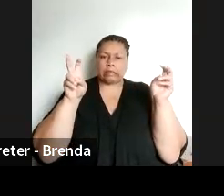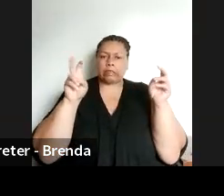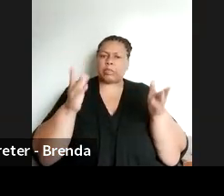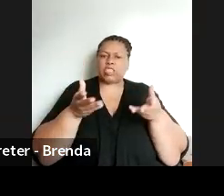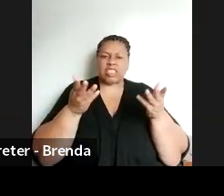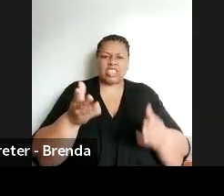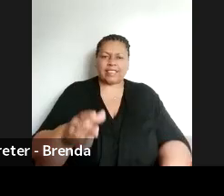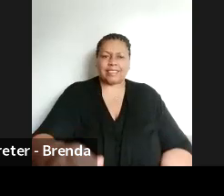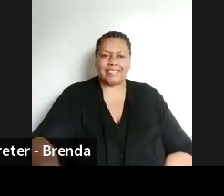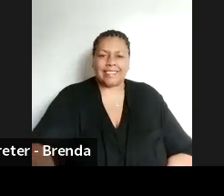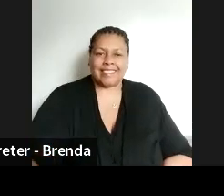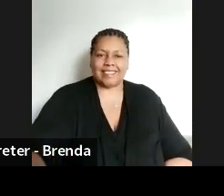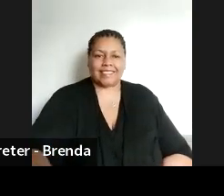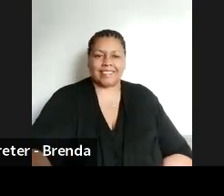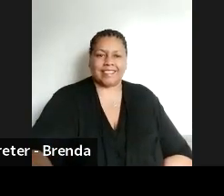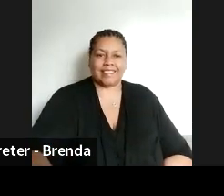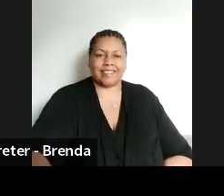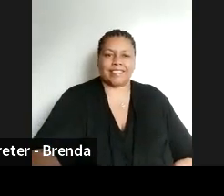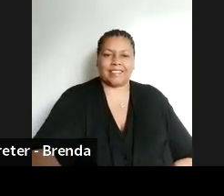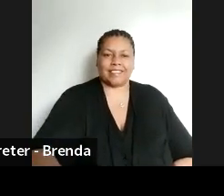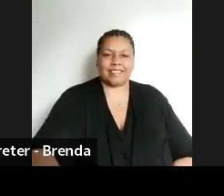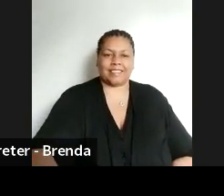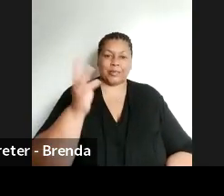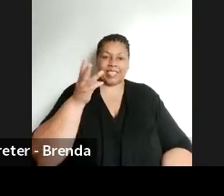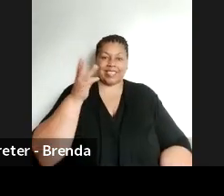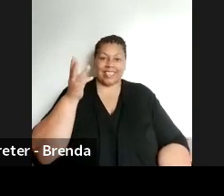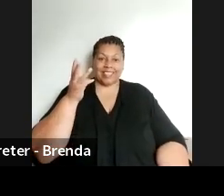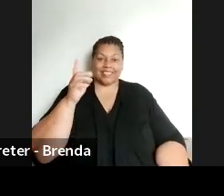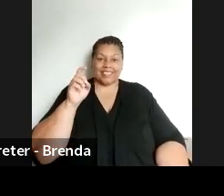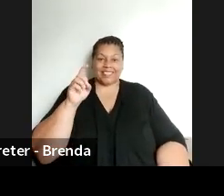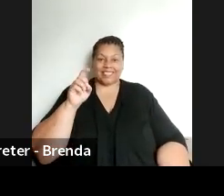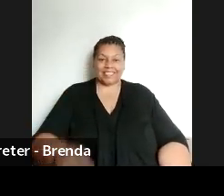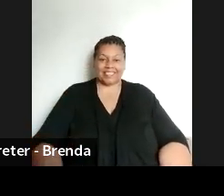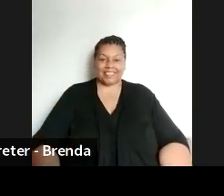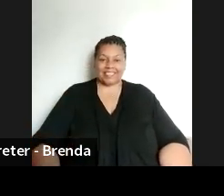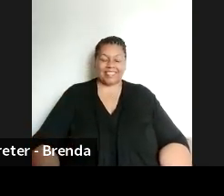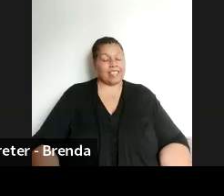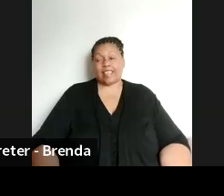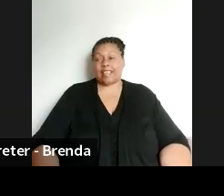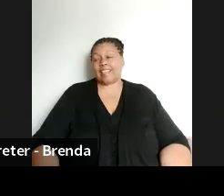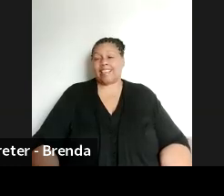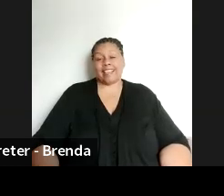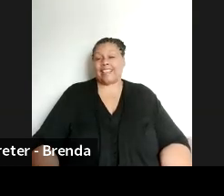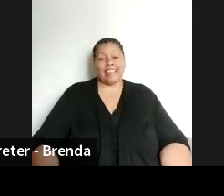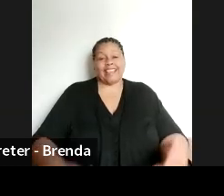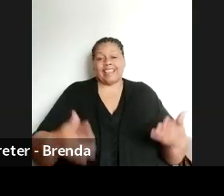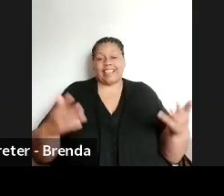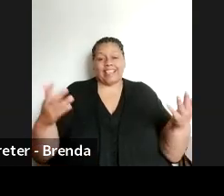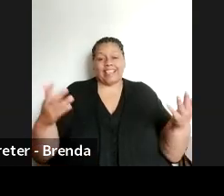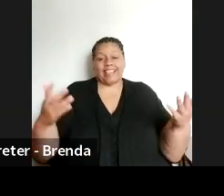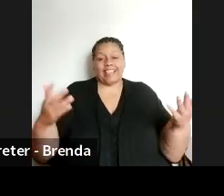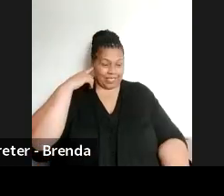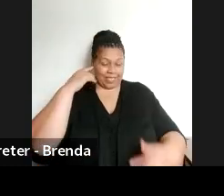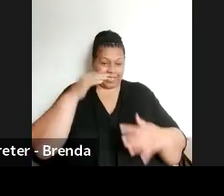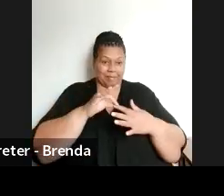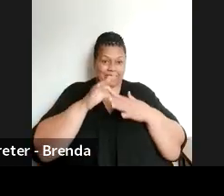Wednesday, do you want to take that one first, or? Well, no, because when I hear just special needs, I'm just like,